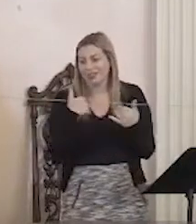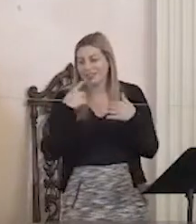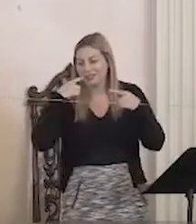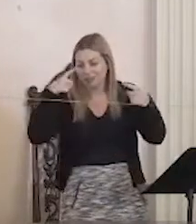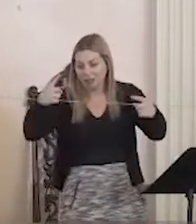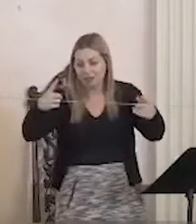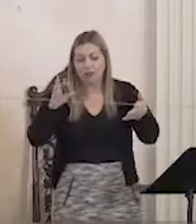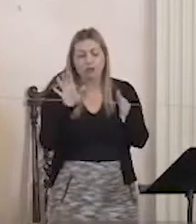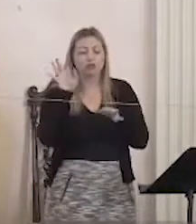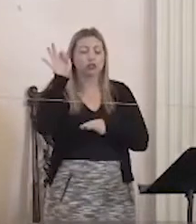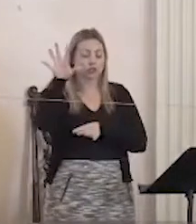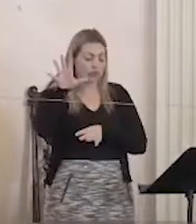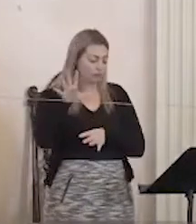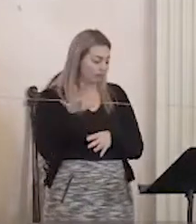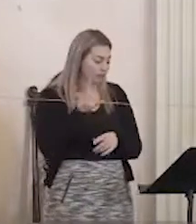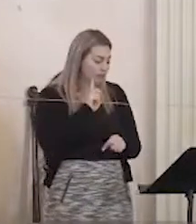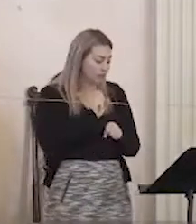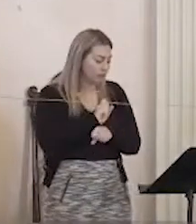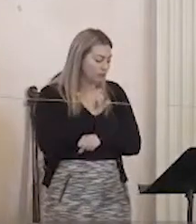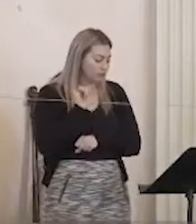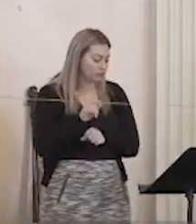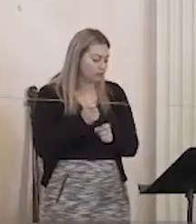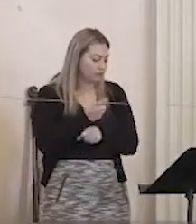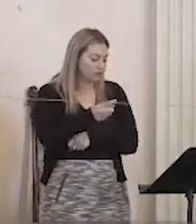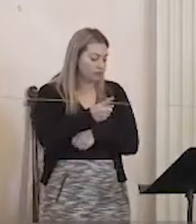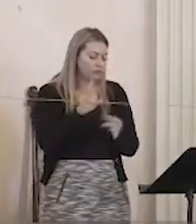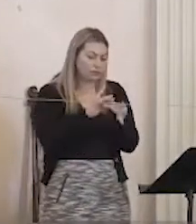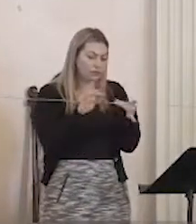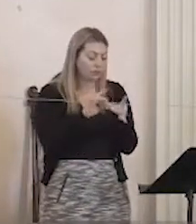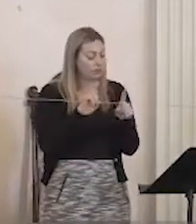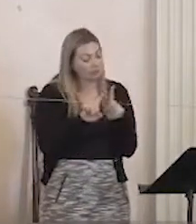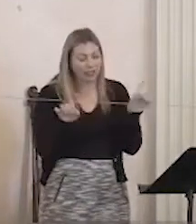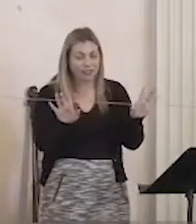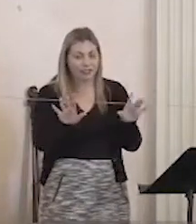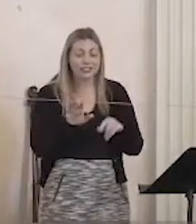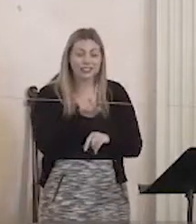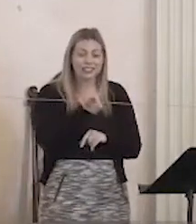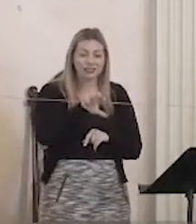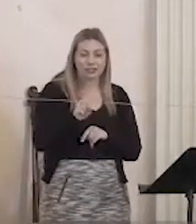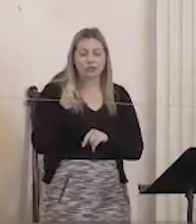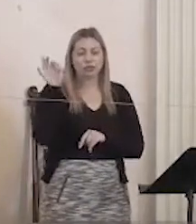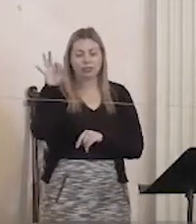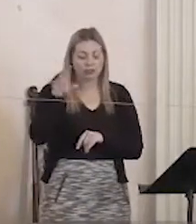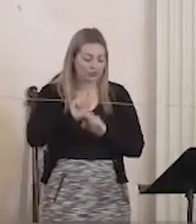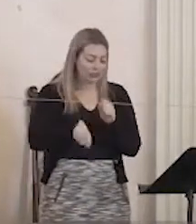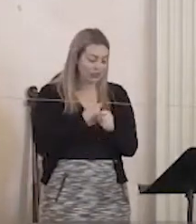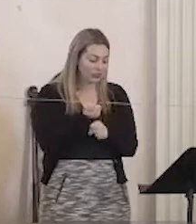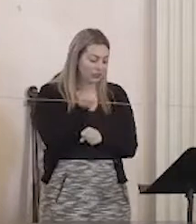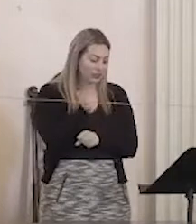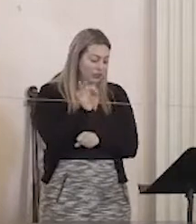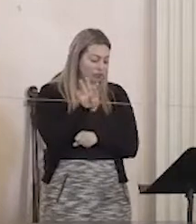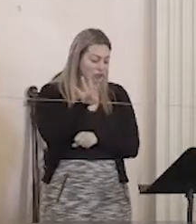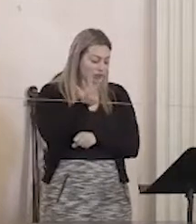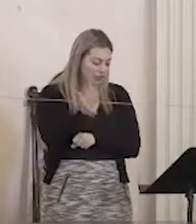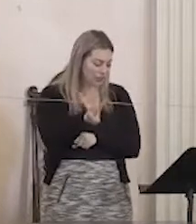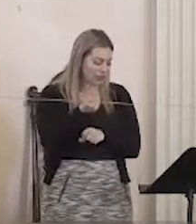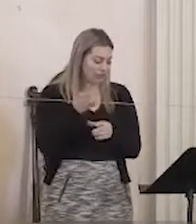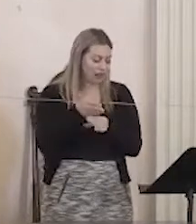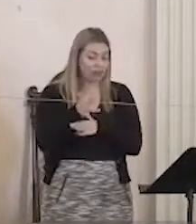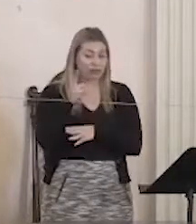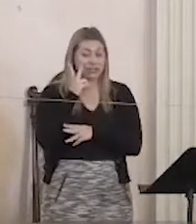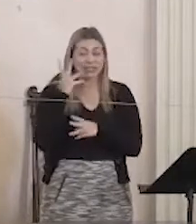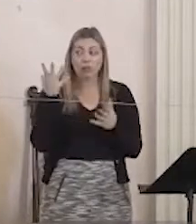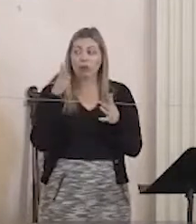famous sermon, it was actually ad hoc remarks, but that Davis preached in 1946 after